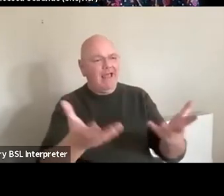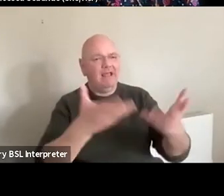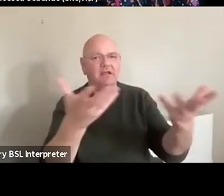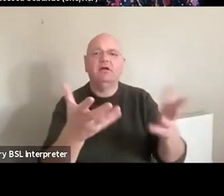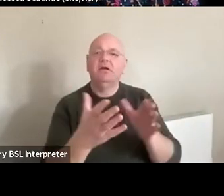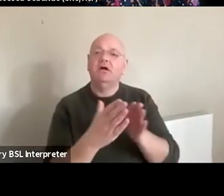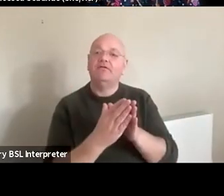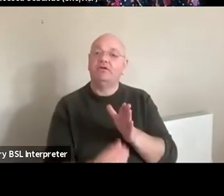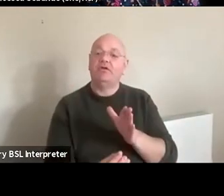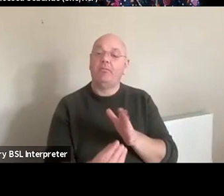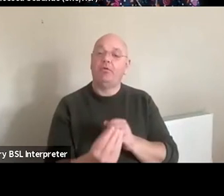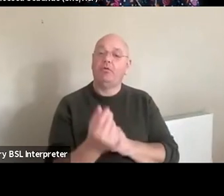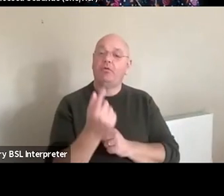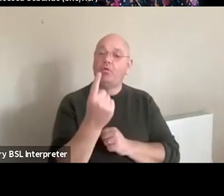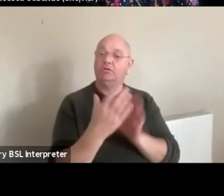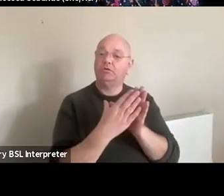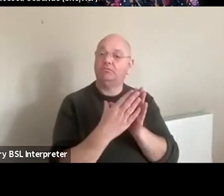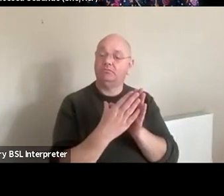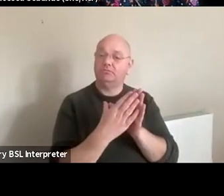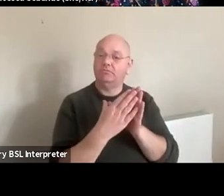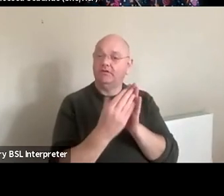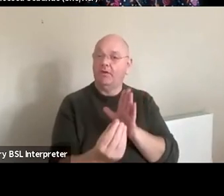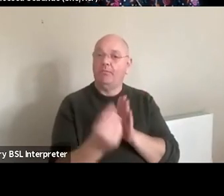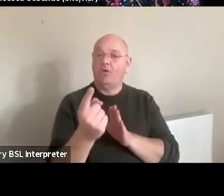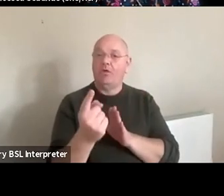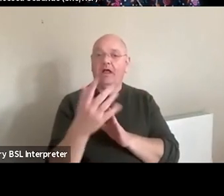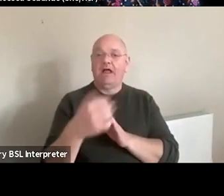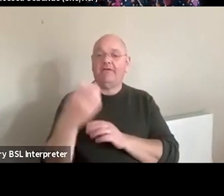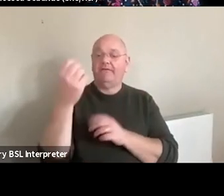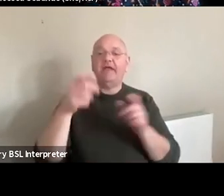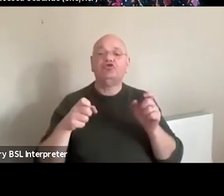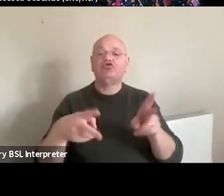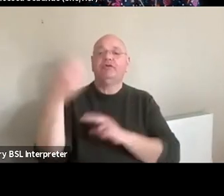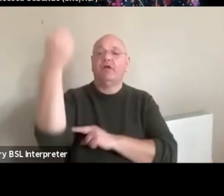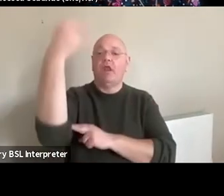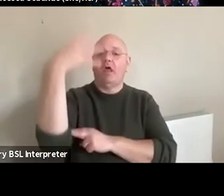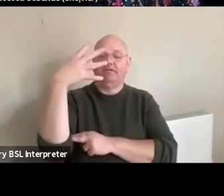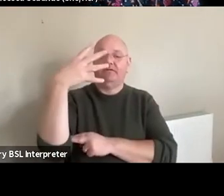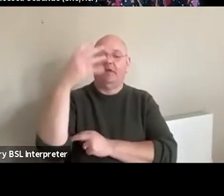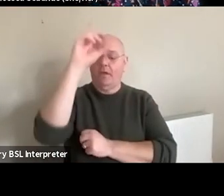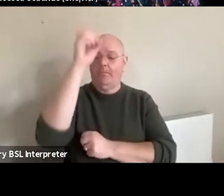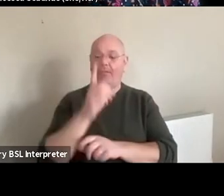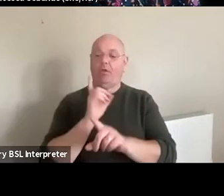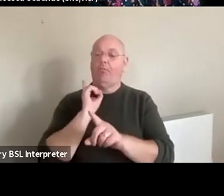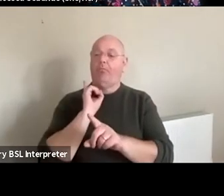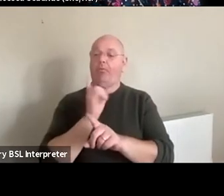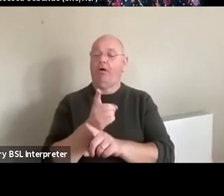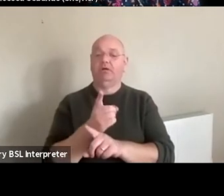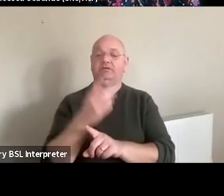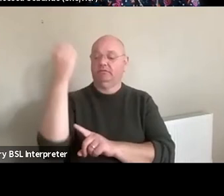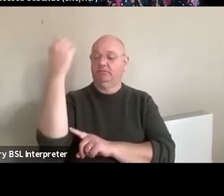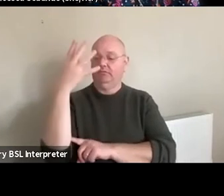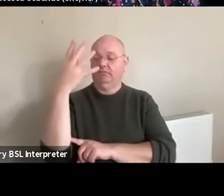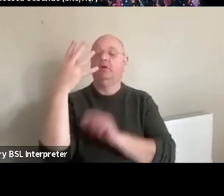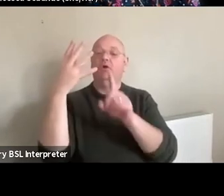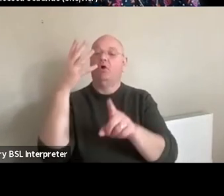was people passing under a lamppost and gadgets in the lamppost, capturing their shadows and then